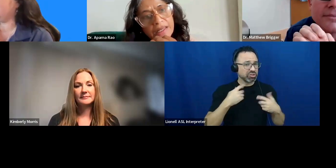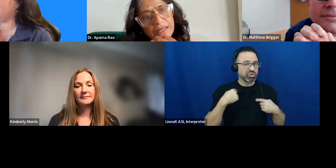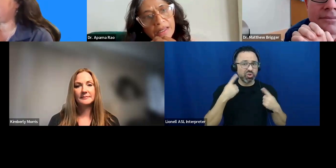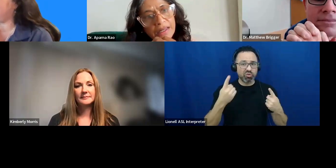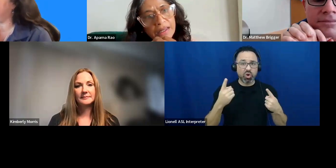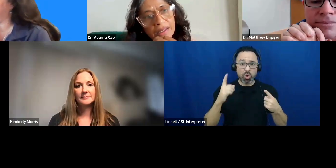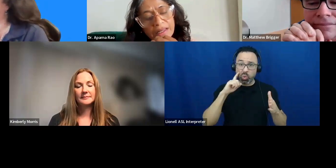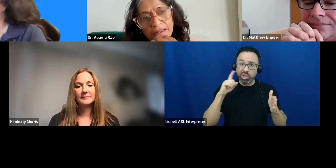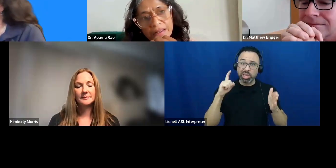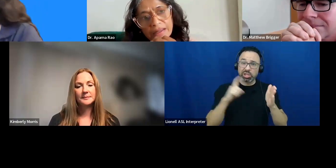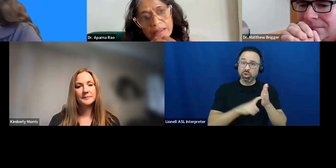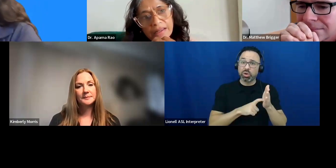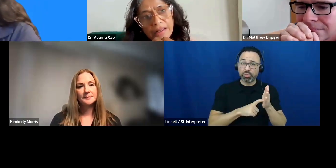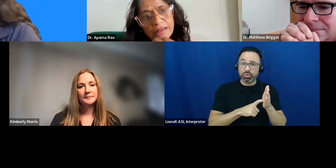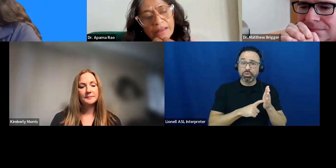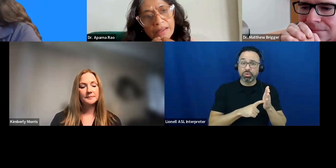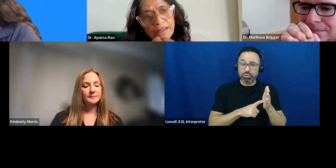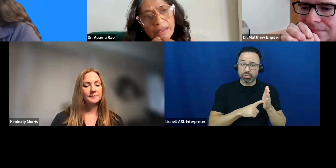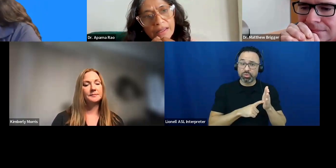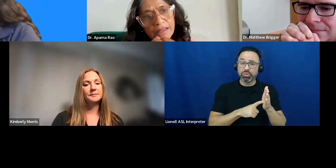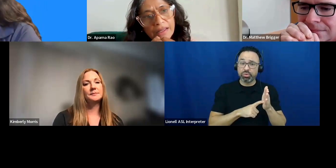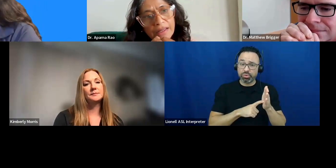we have noticed that